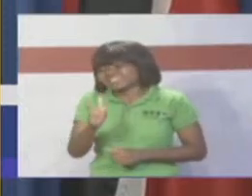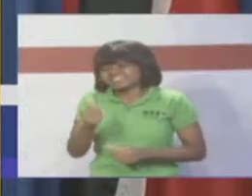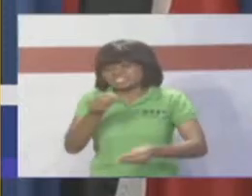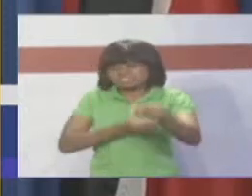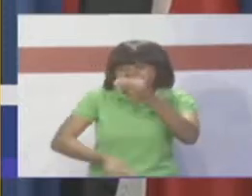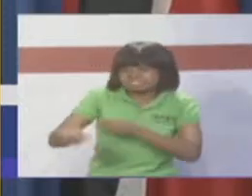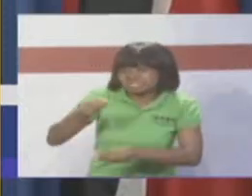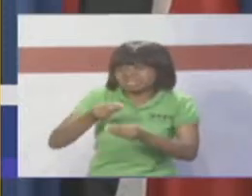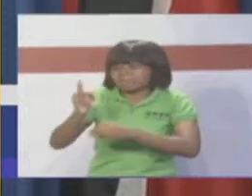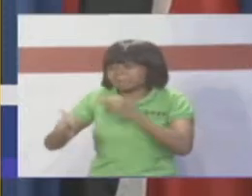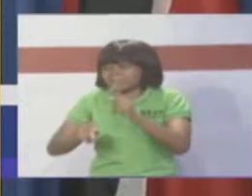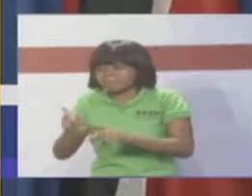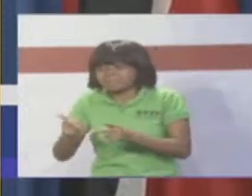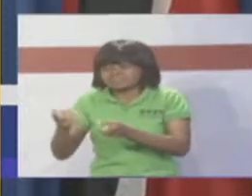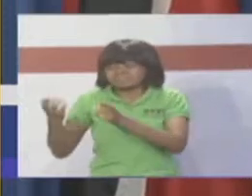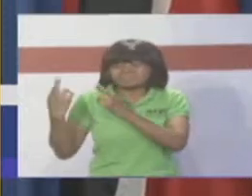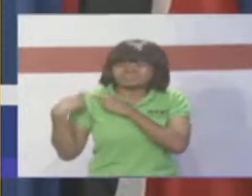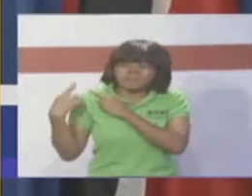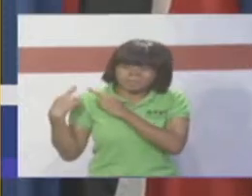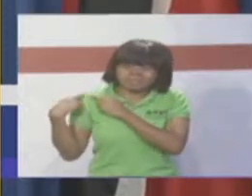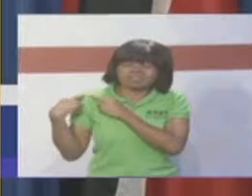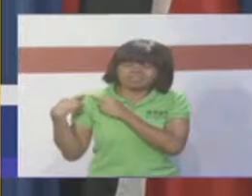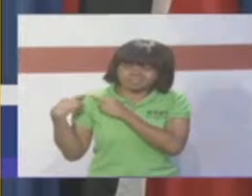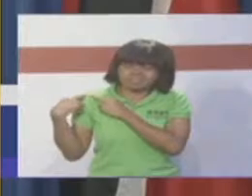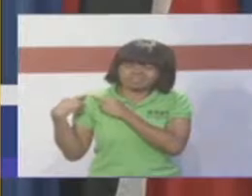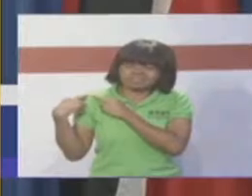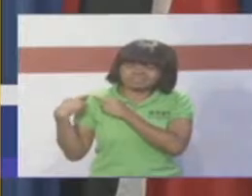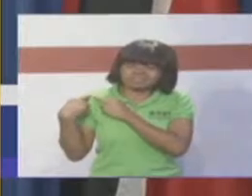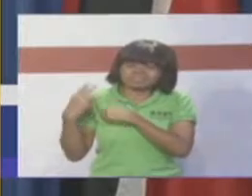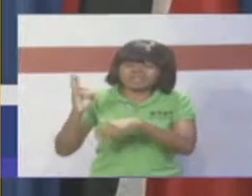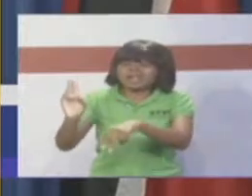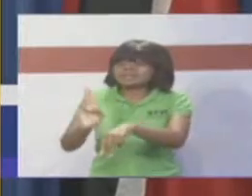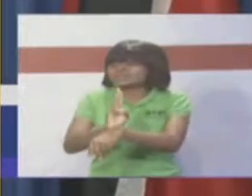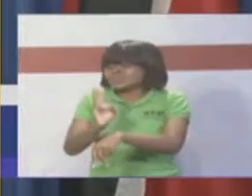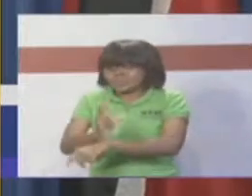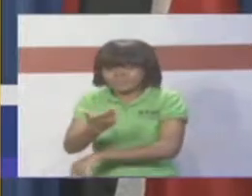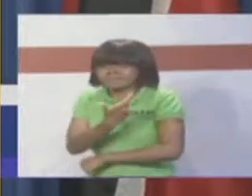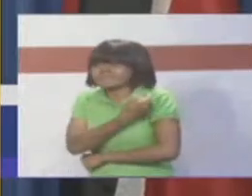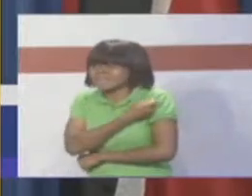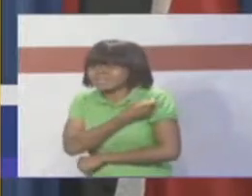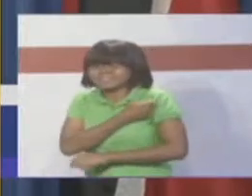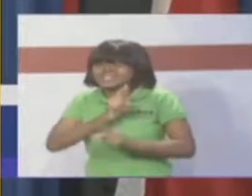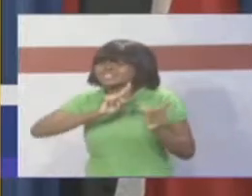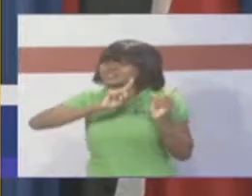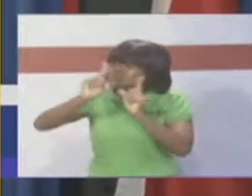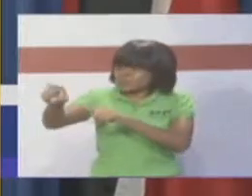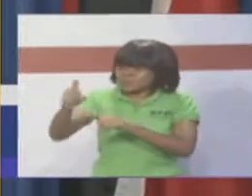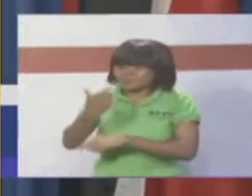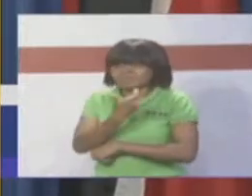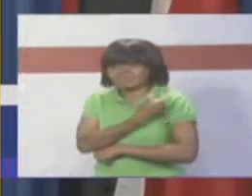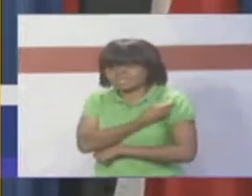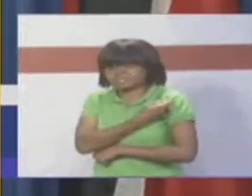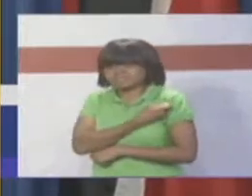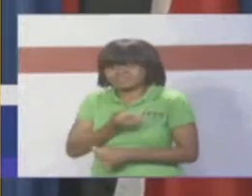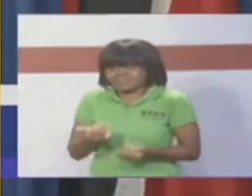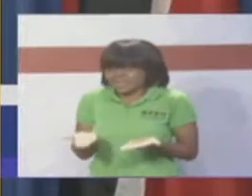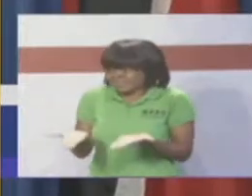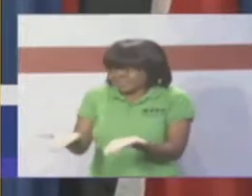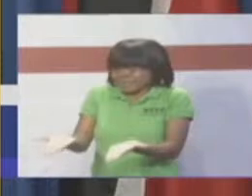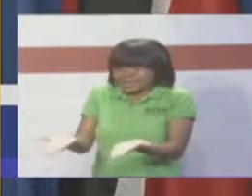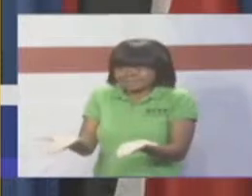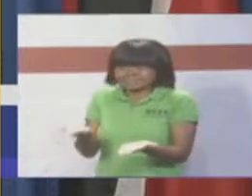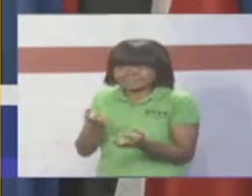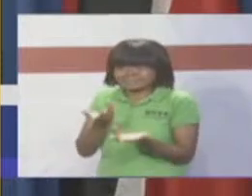starting with using the vaccines that are available. Yesterday in the Parliament,